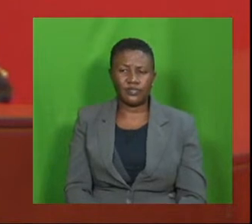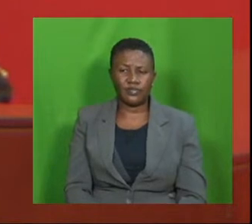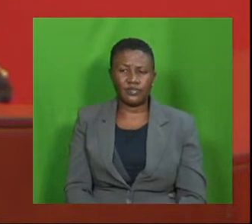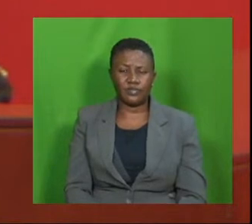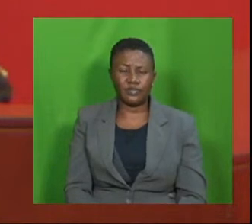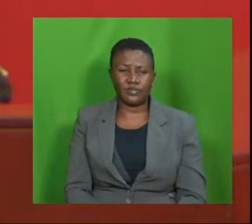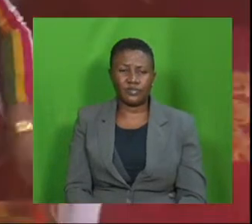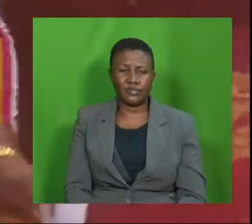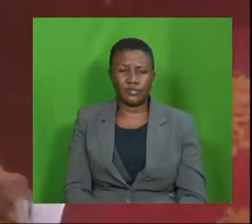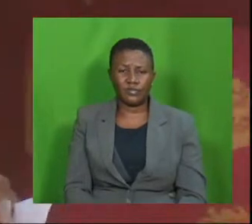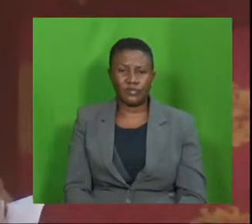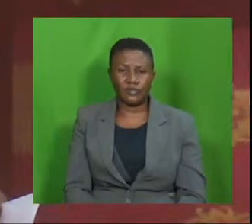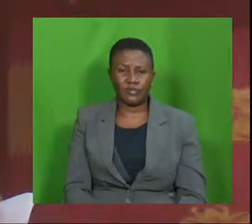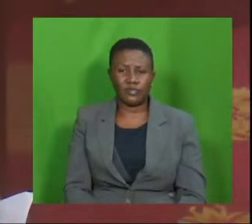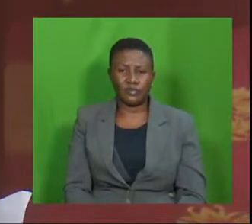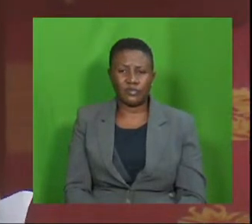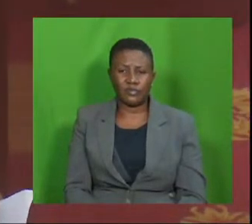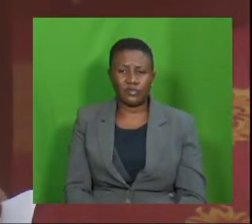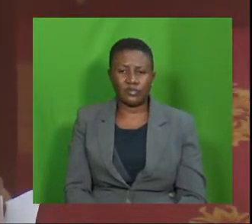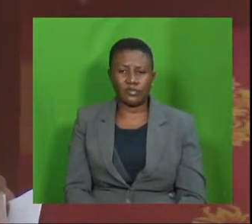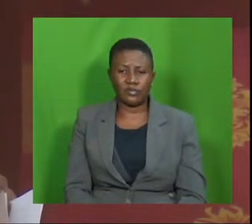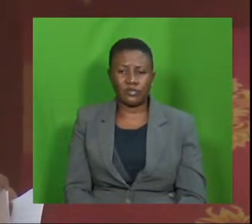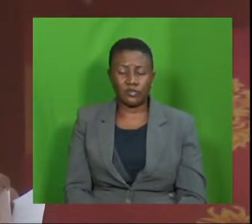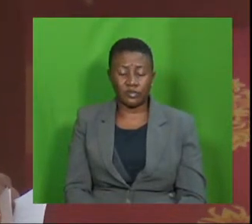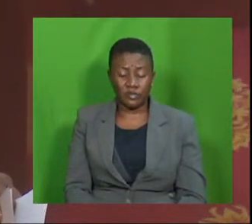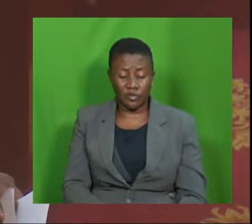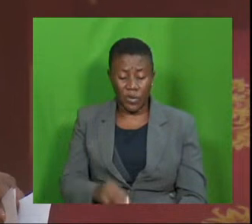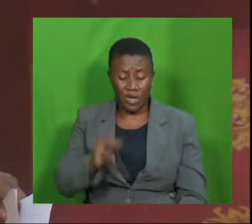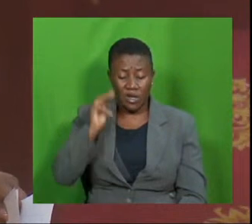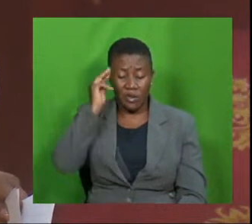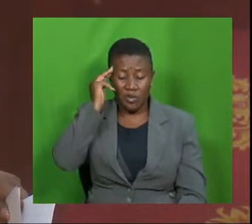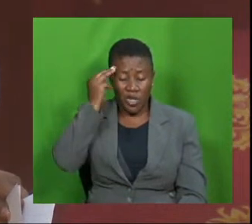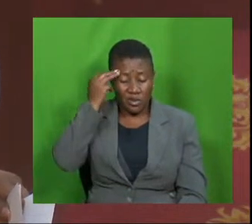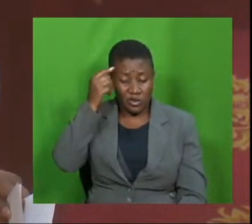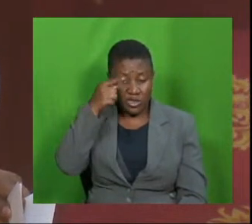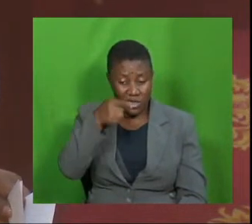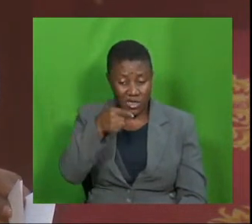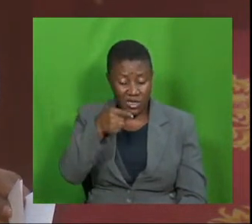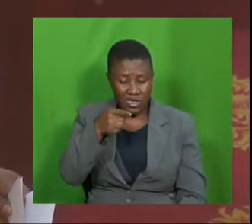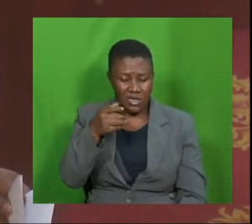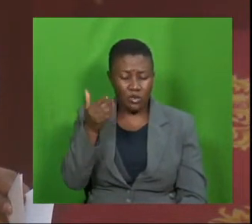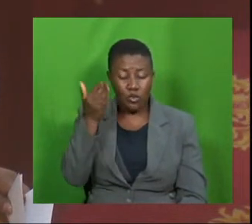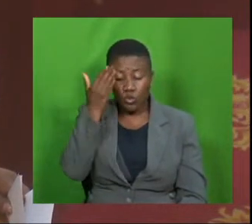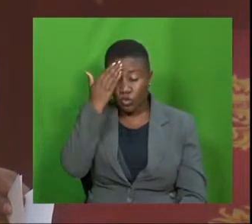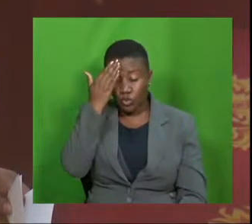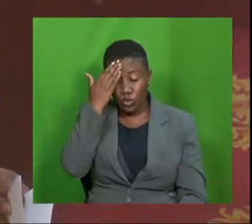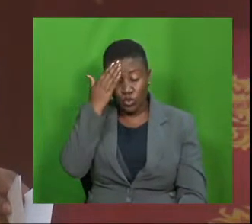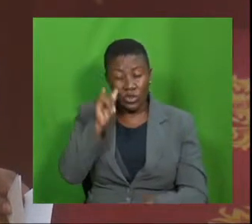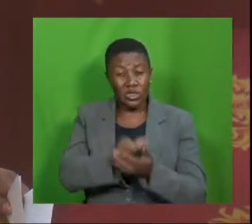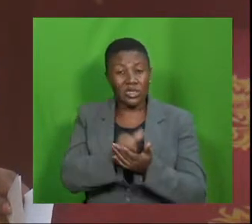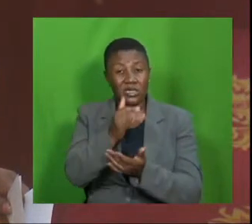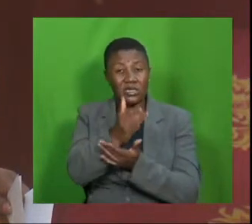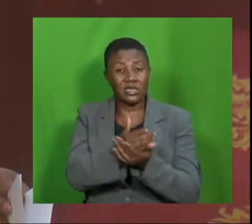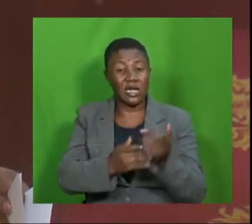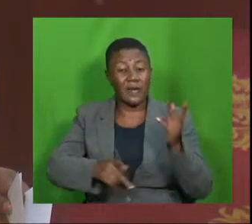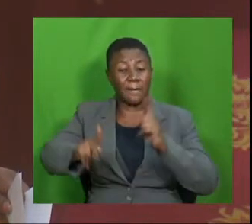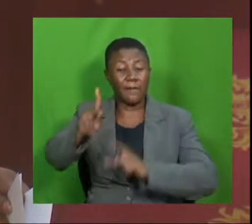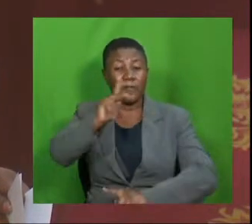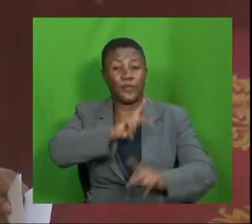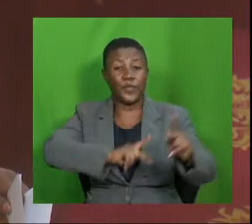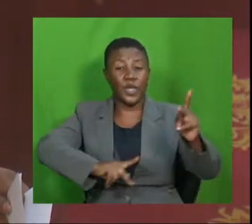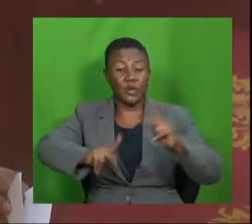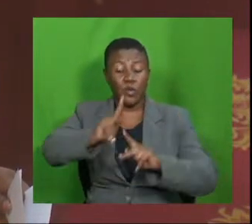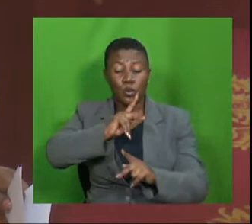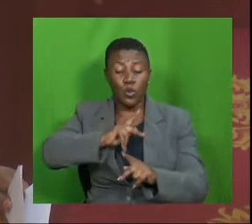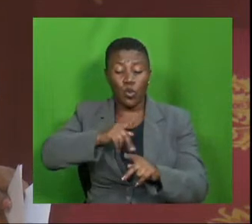Thank you, Mr. Speaker. The ministry is aware some people at the landing beach want